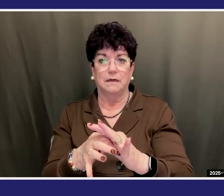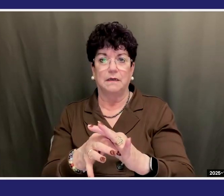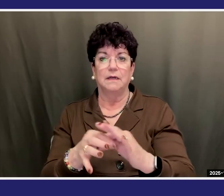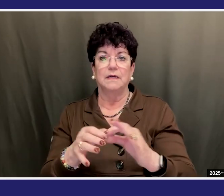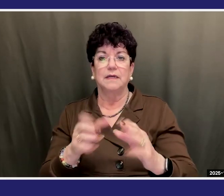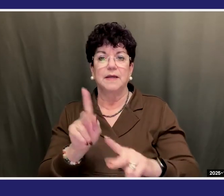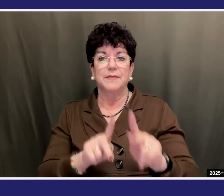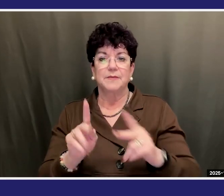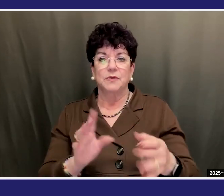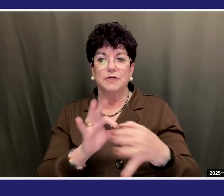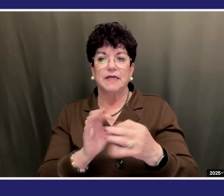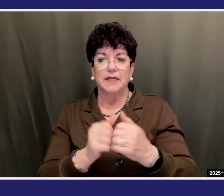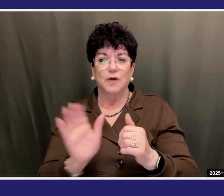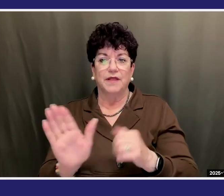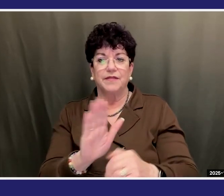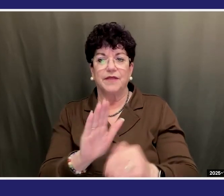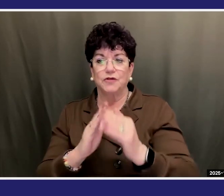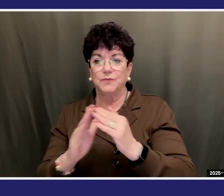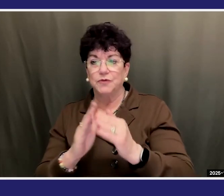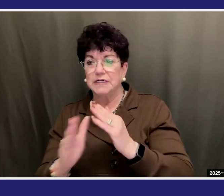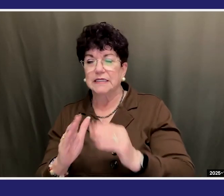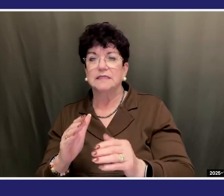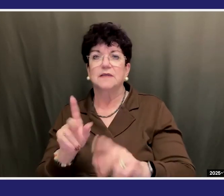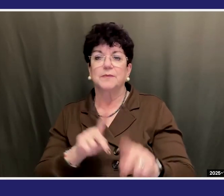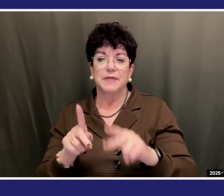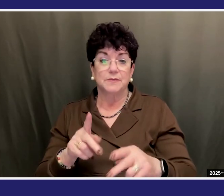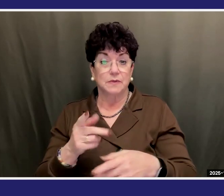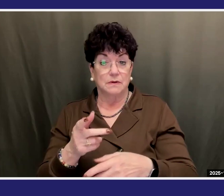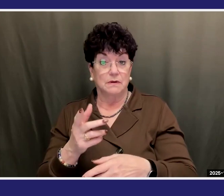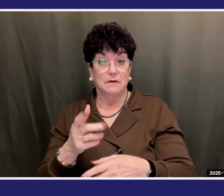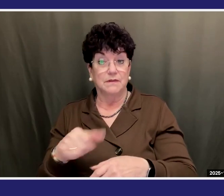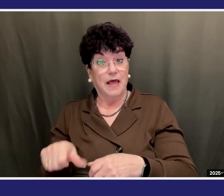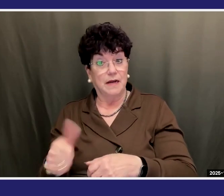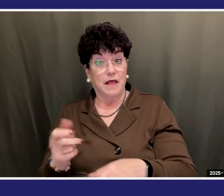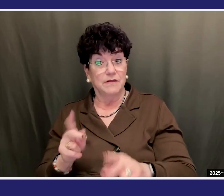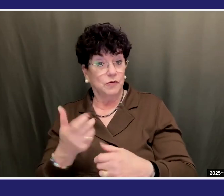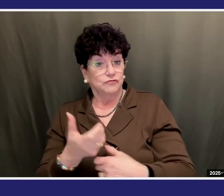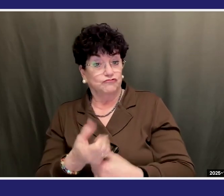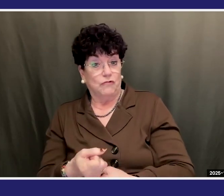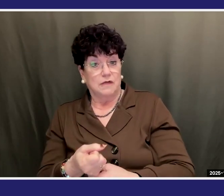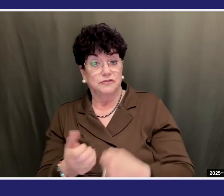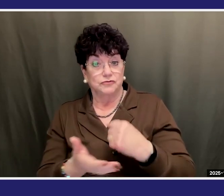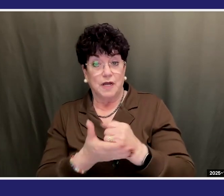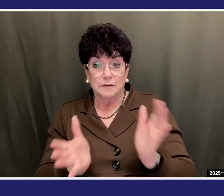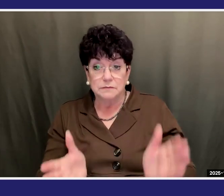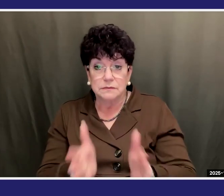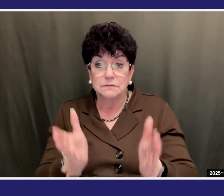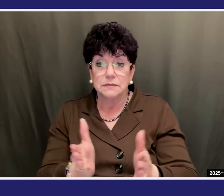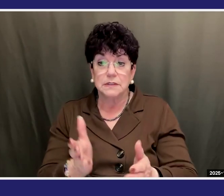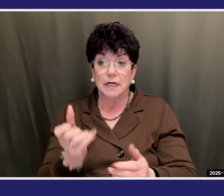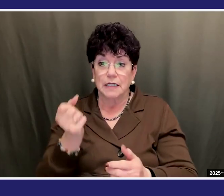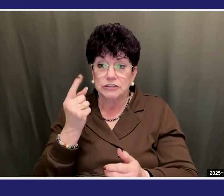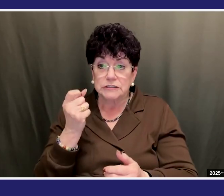These are folks that connect with their own communities. These are folks that people trust, They help foster empathy and understanding and respect for